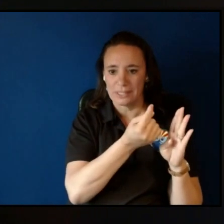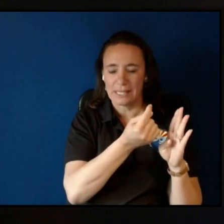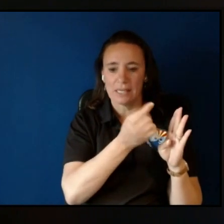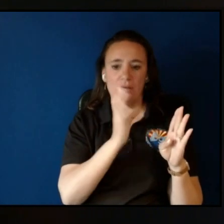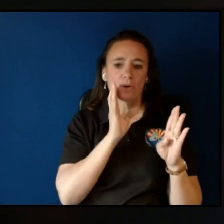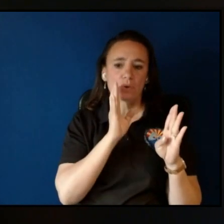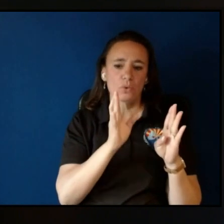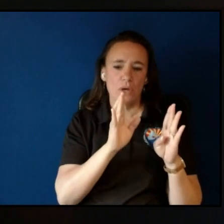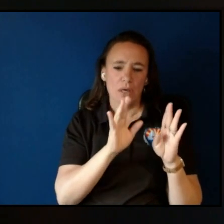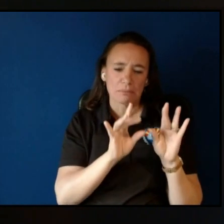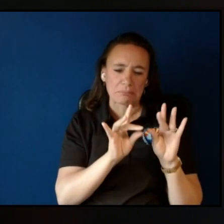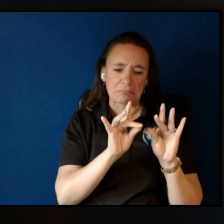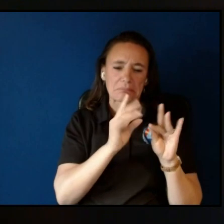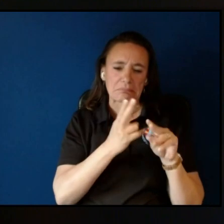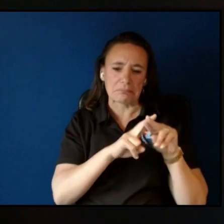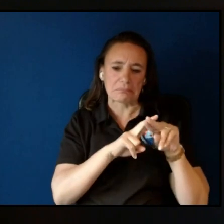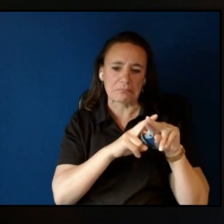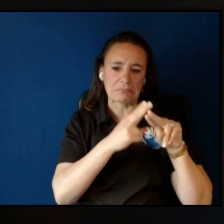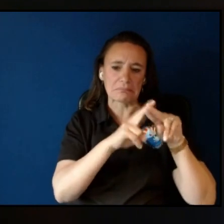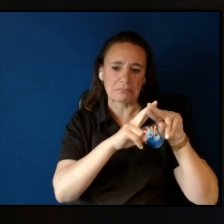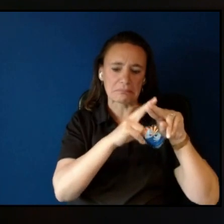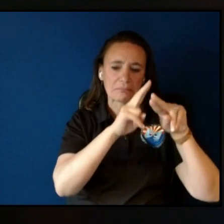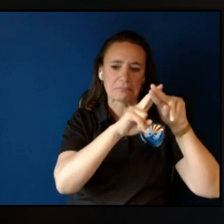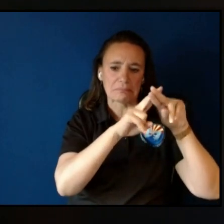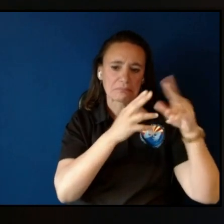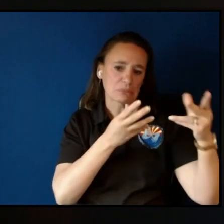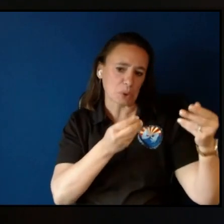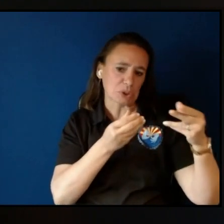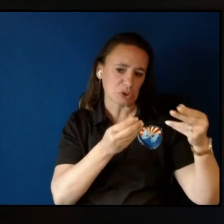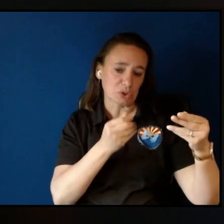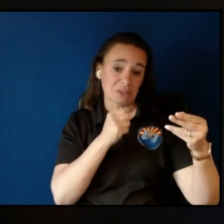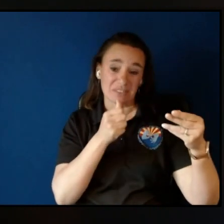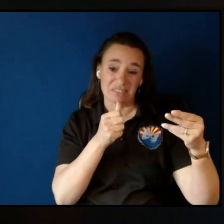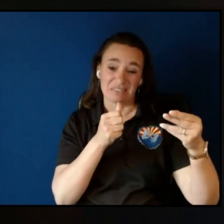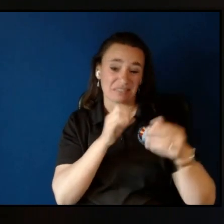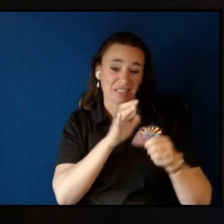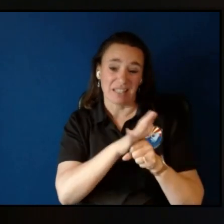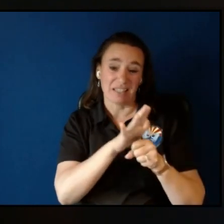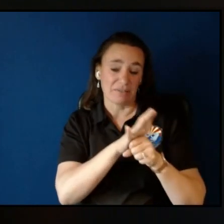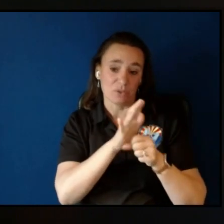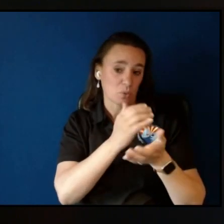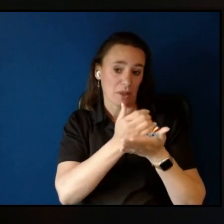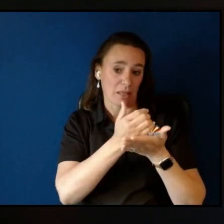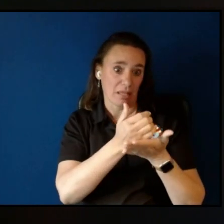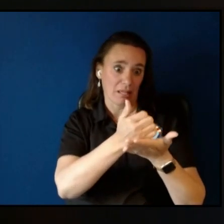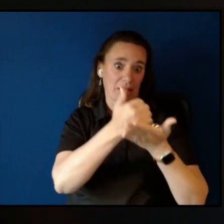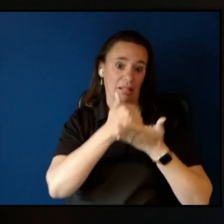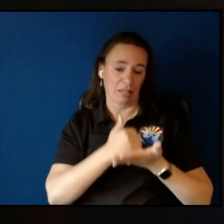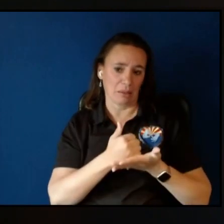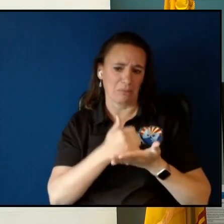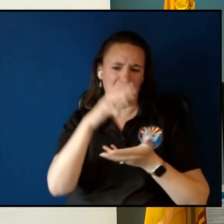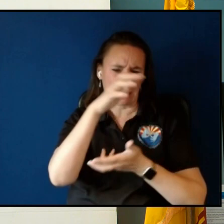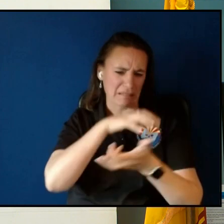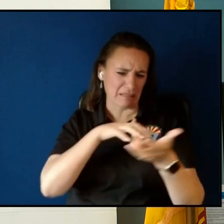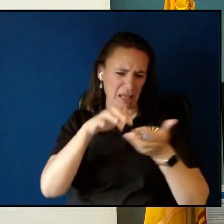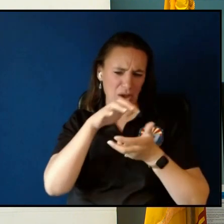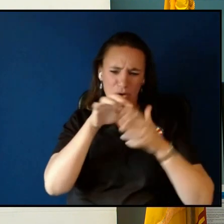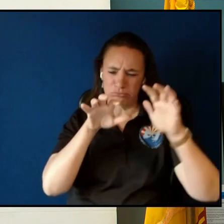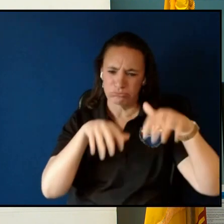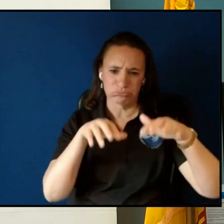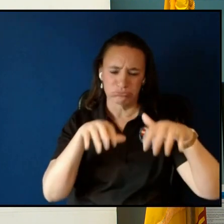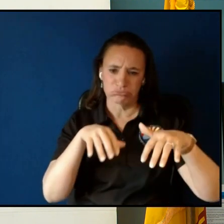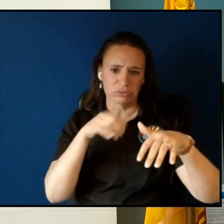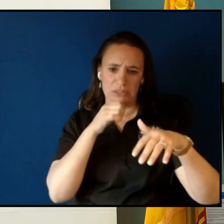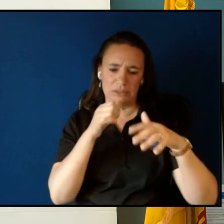little amounts of moisture. Not enough to really help. It doesn't bring enough for a lot of clouds or a lot of precipitation or any